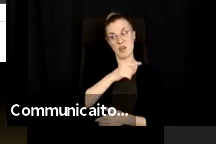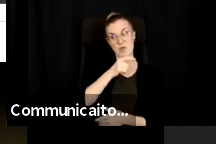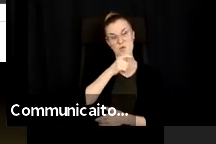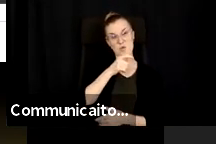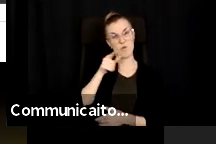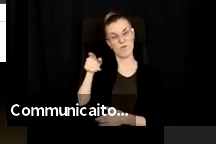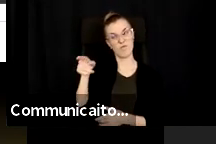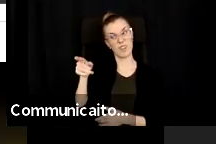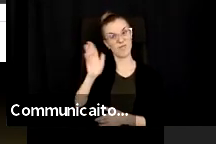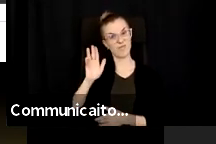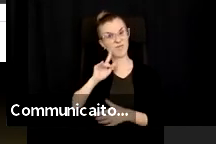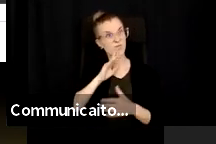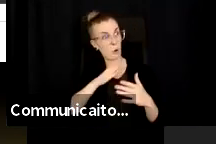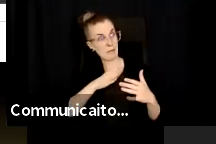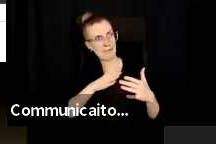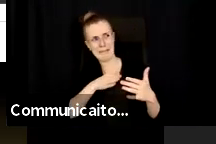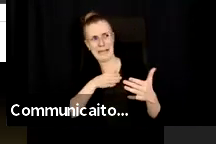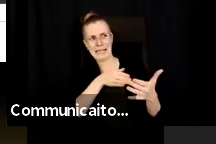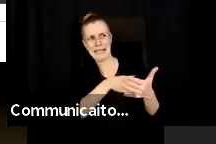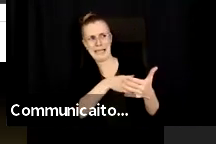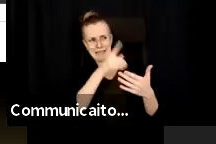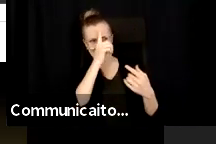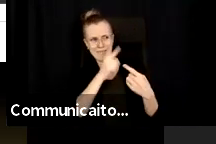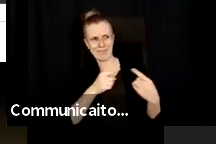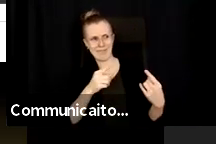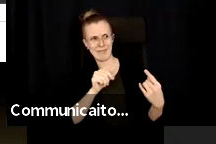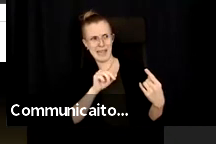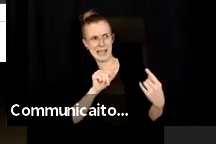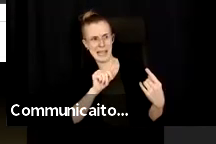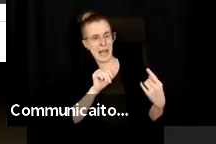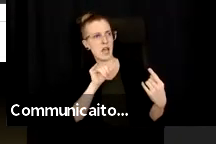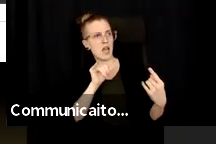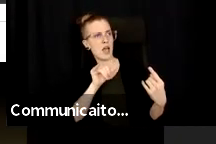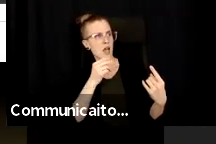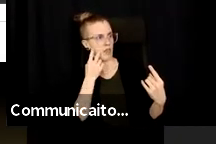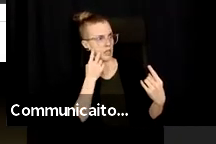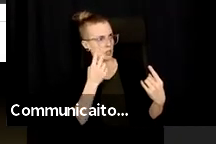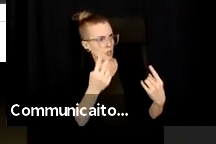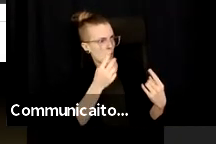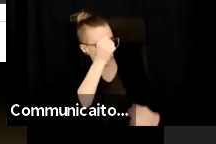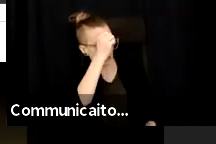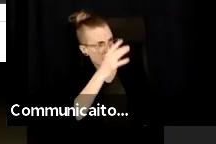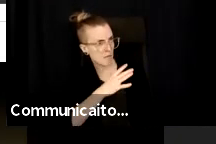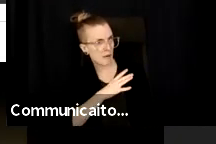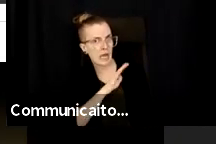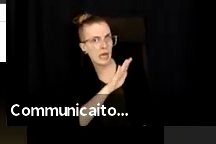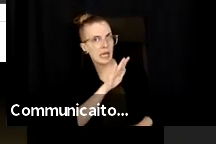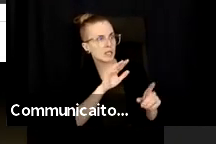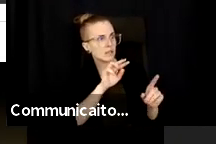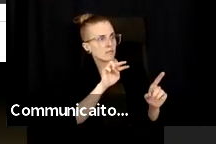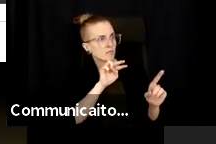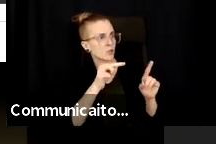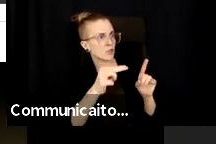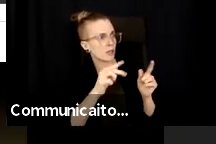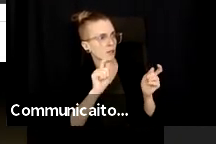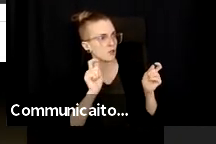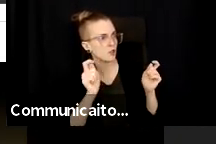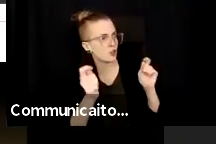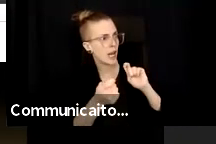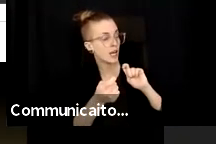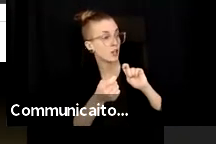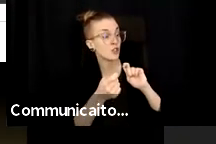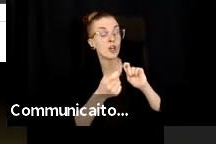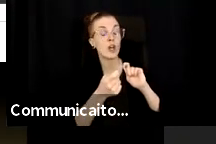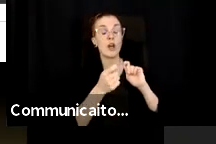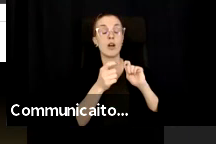change in approach. And in fact, they learned that he was serious about it when on the morning that